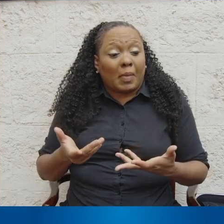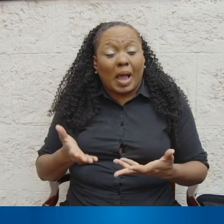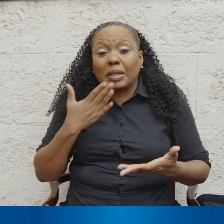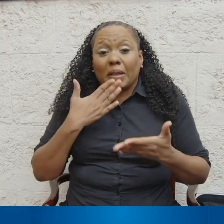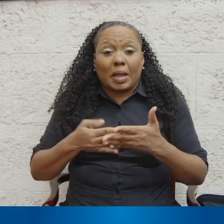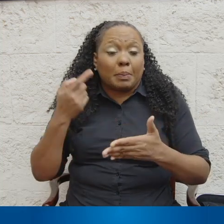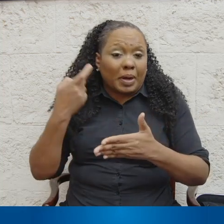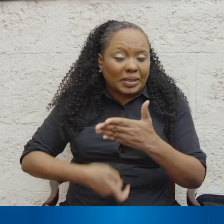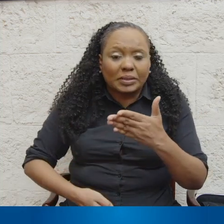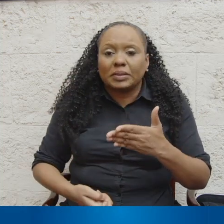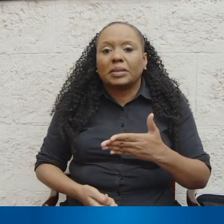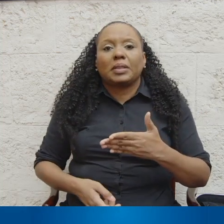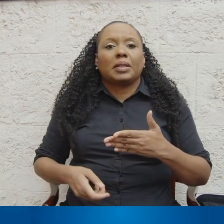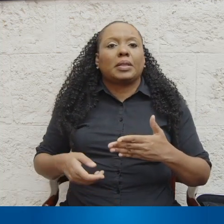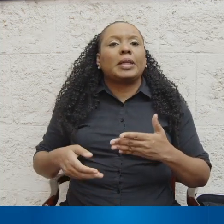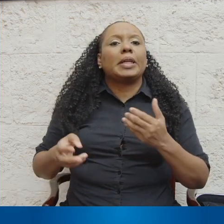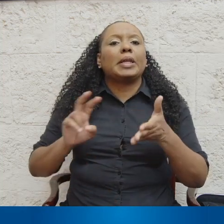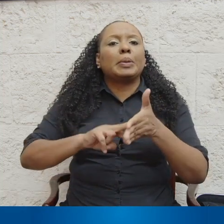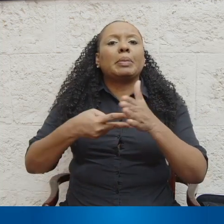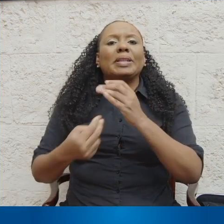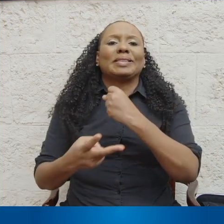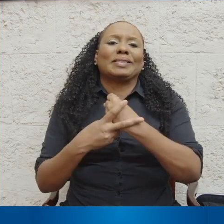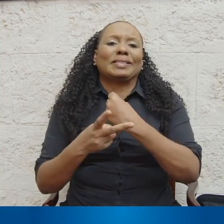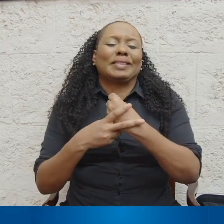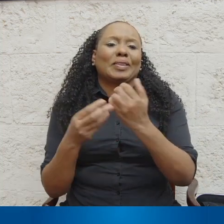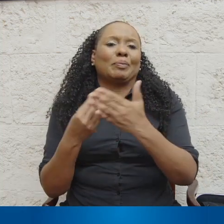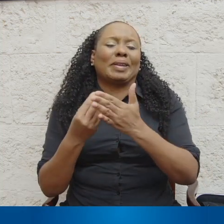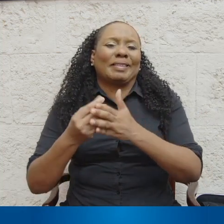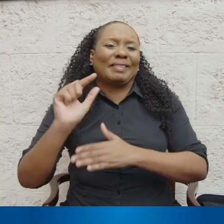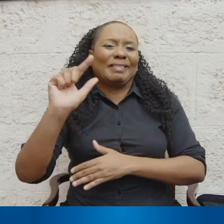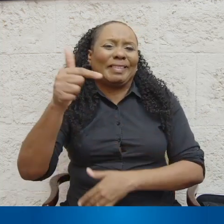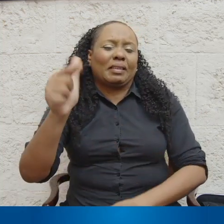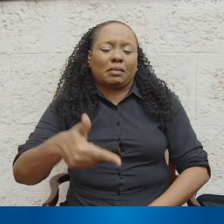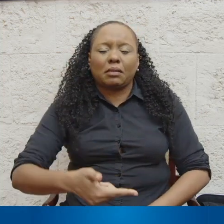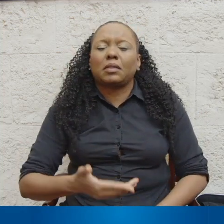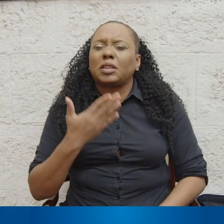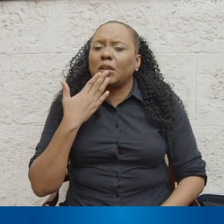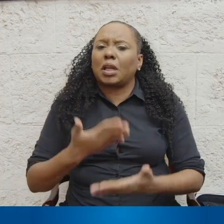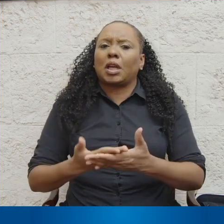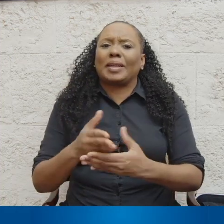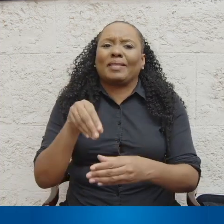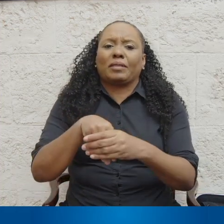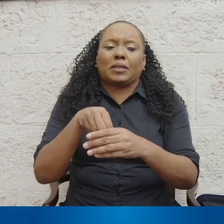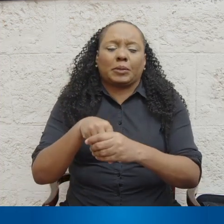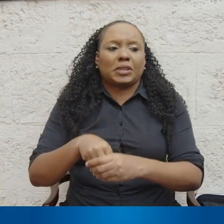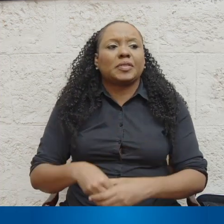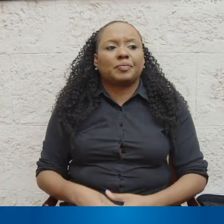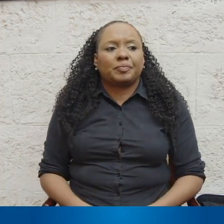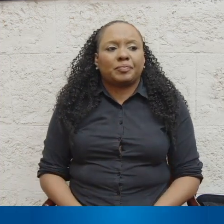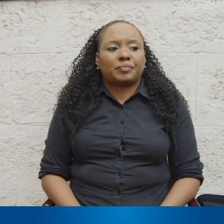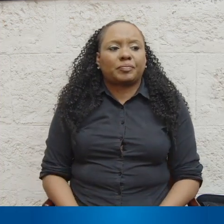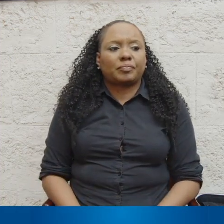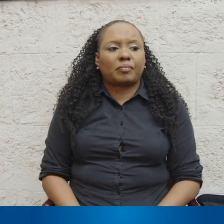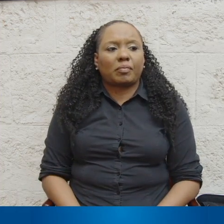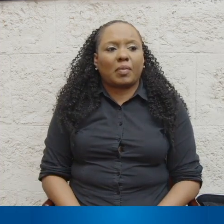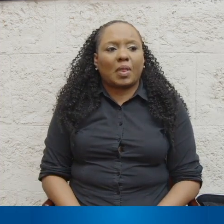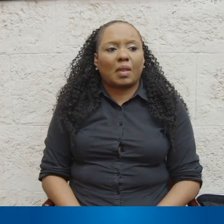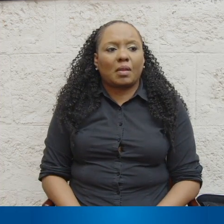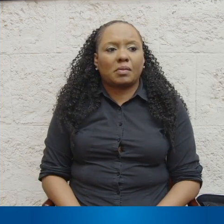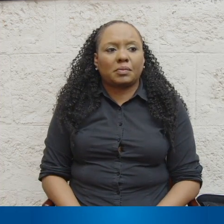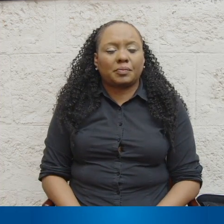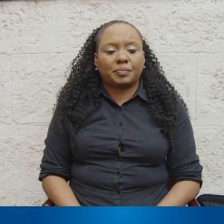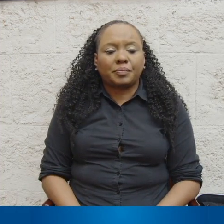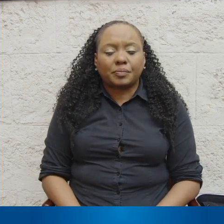line, to save on your cost should you have damage, it is a good investment in your house. And just a